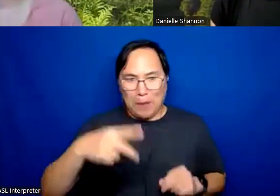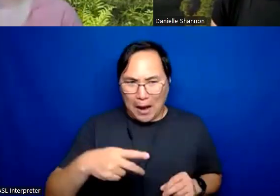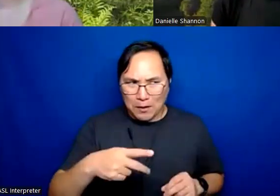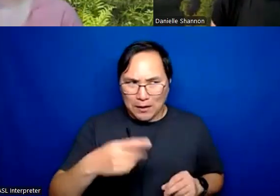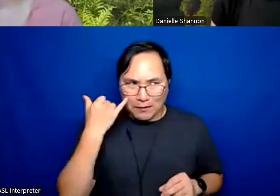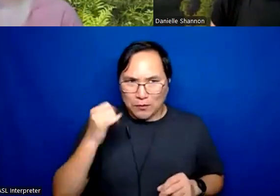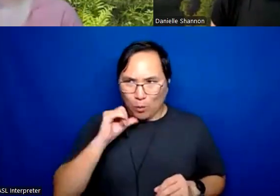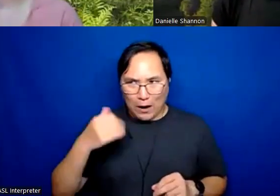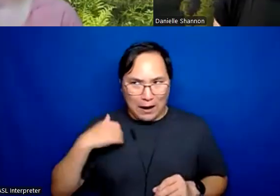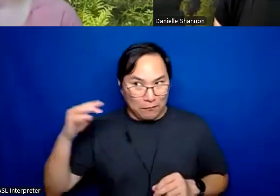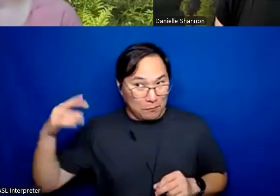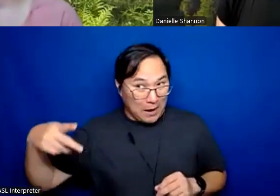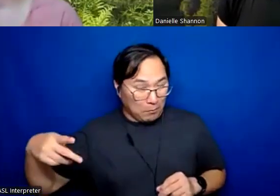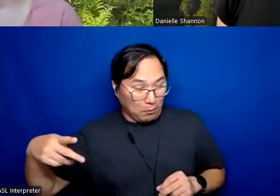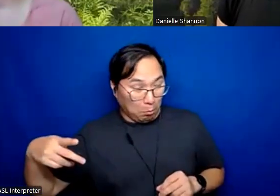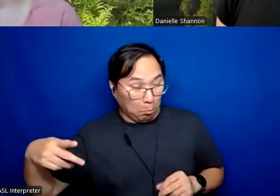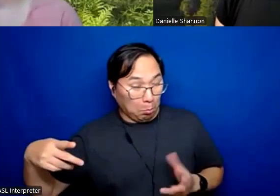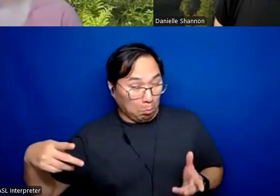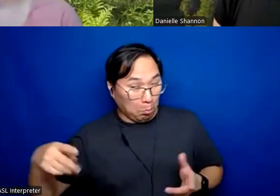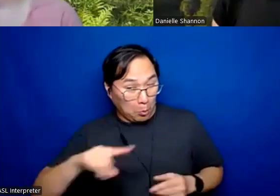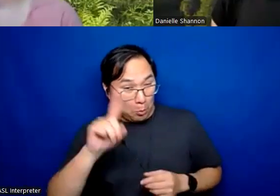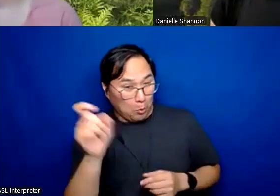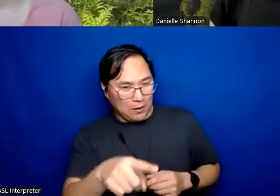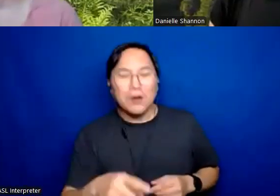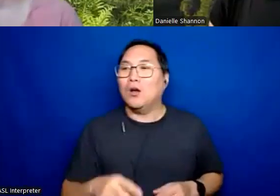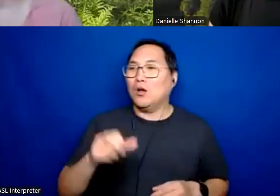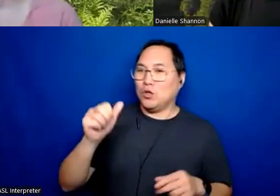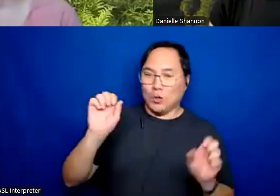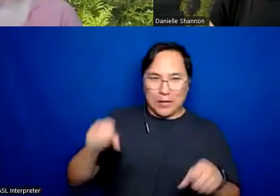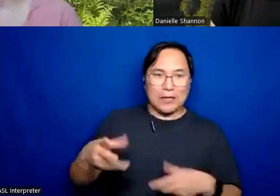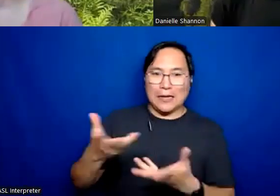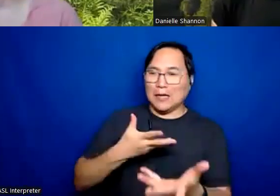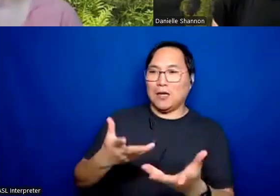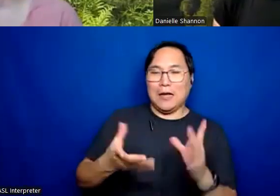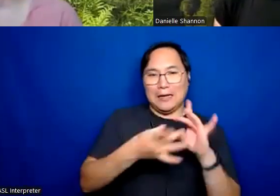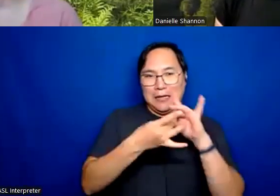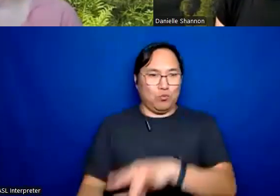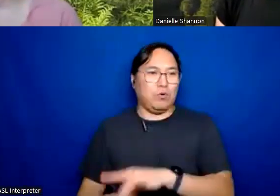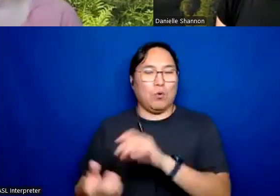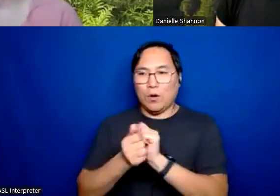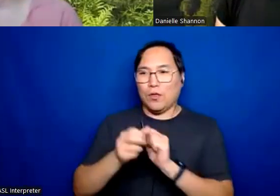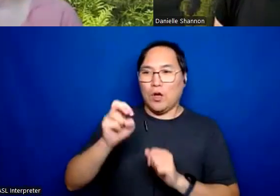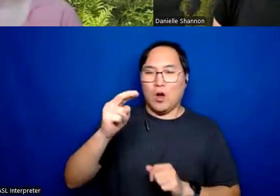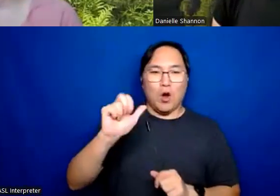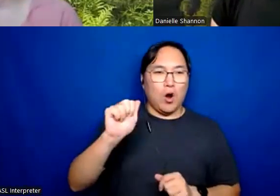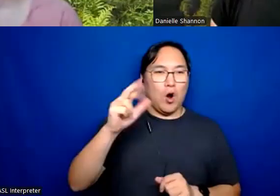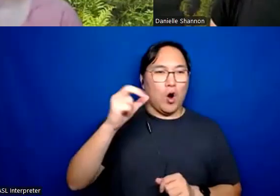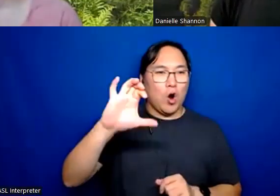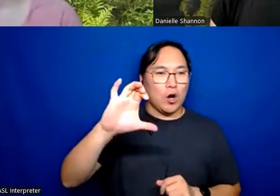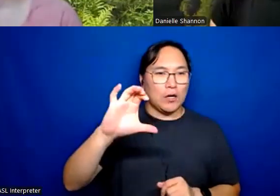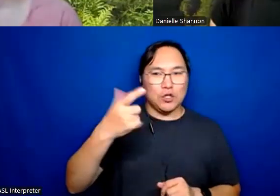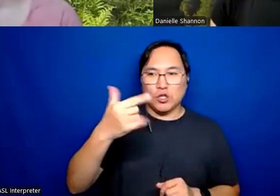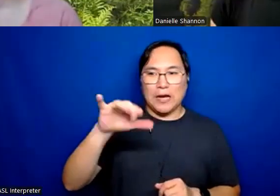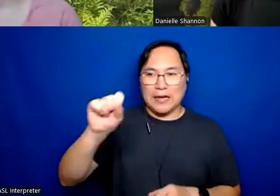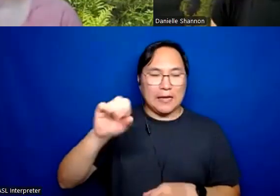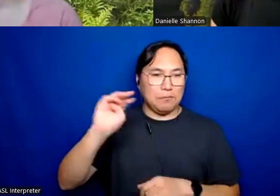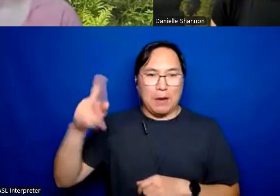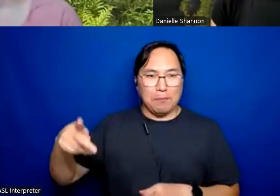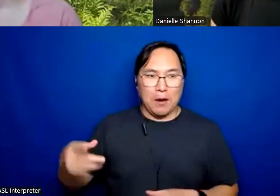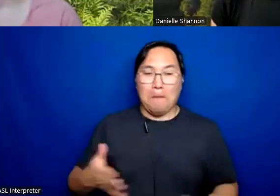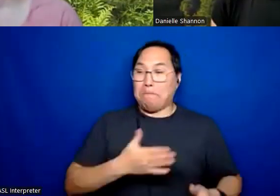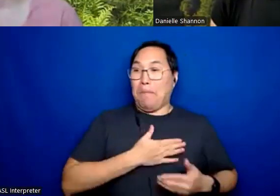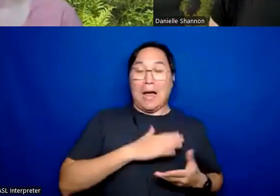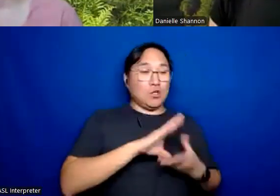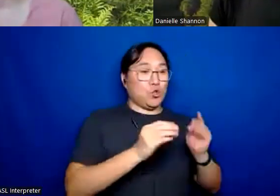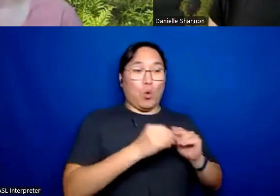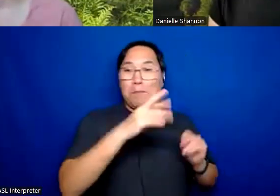can integrate on, ArcGIS online maps, and they can have maps, but they don't have to. Actually, none of mine have active maps.